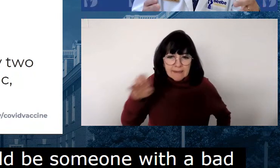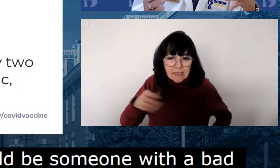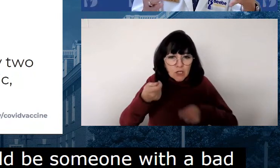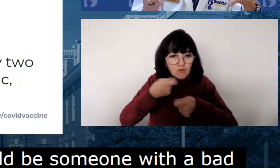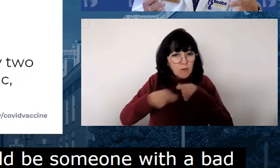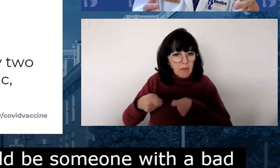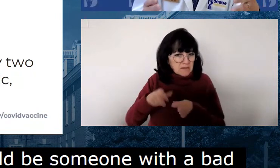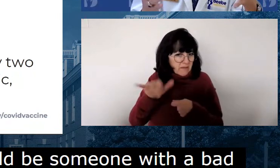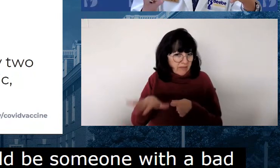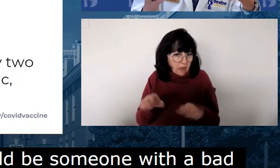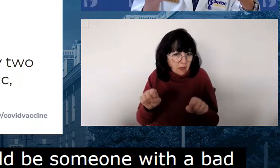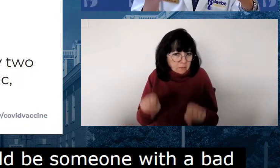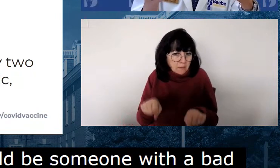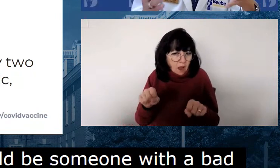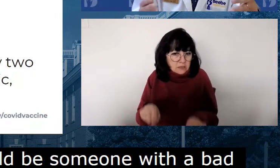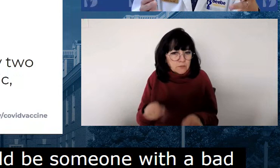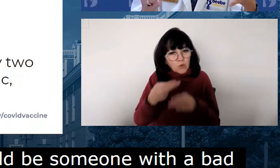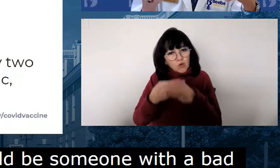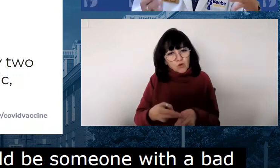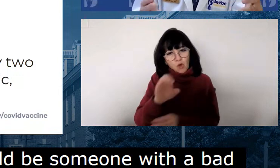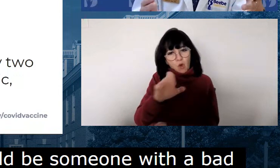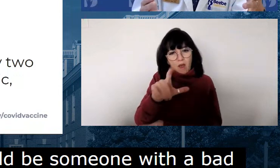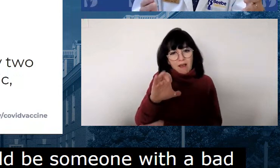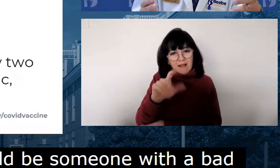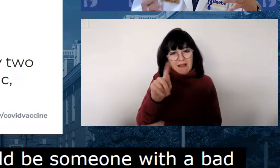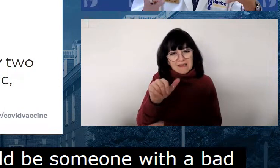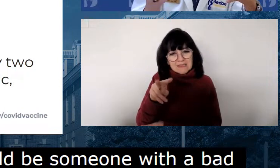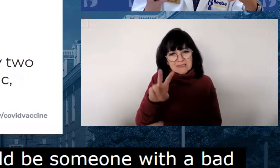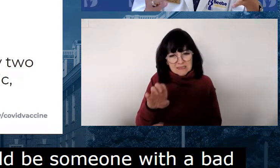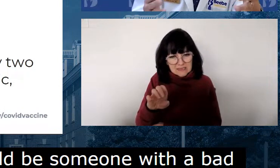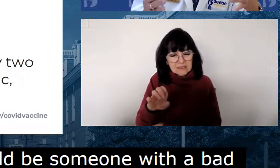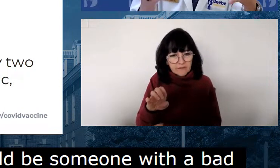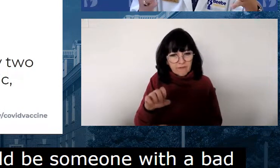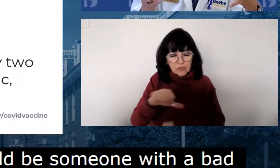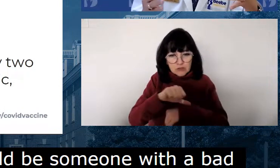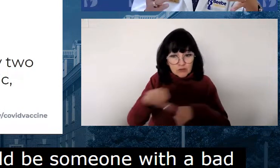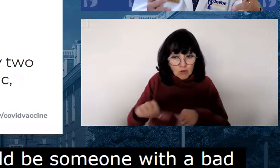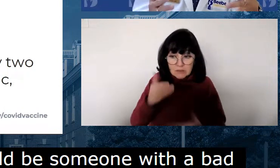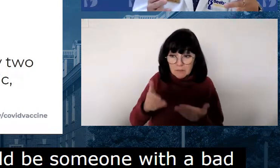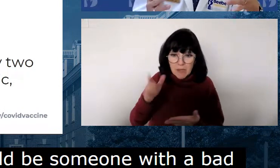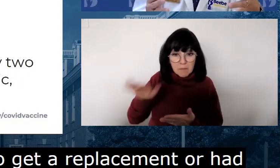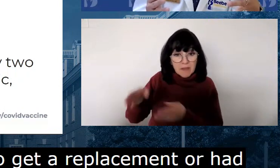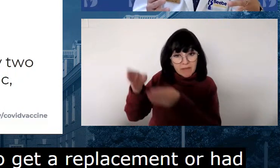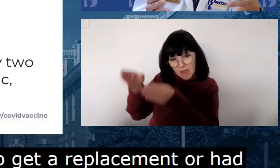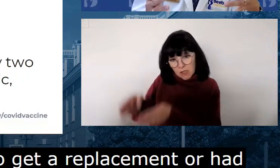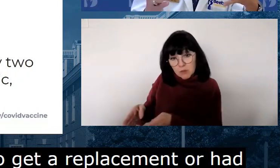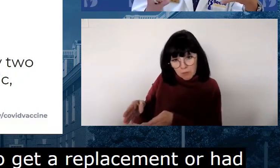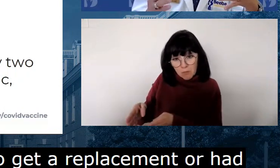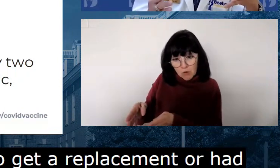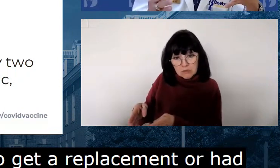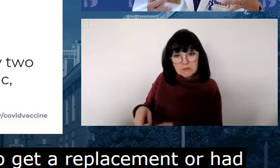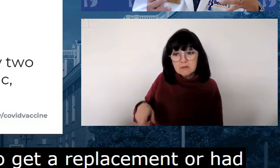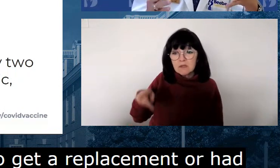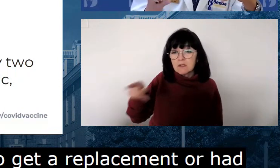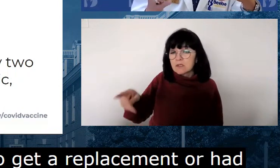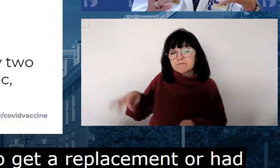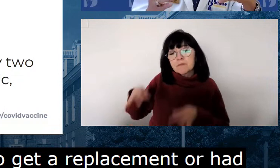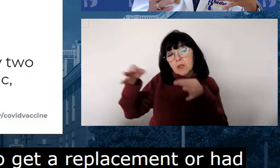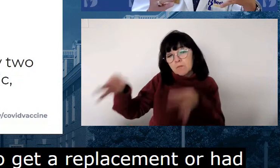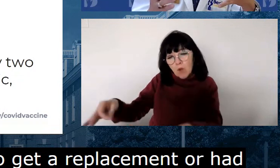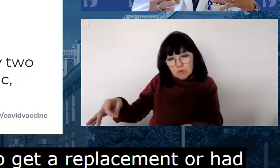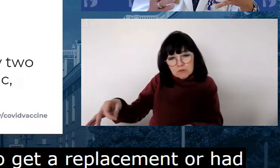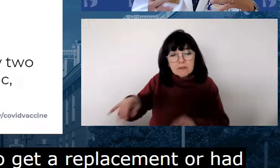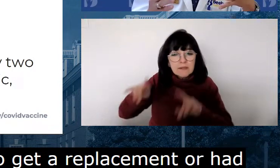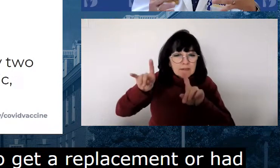replacement, or somebody else who may have had to wait for a colonoscopy or some other thing that could impact their healthcare. So please know, this